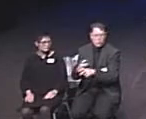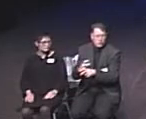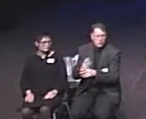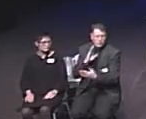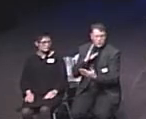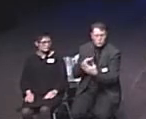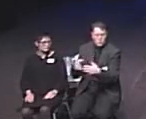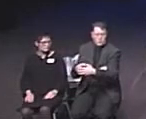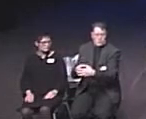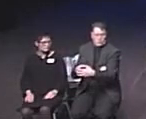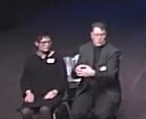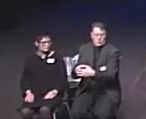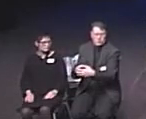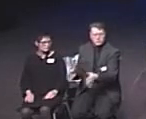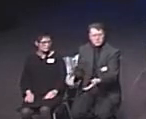target group too.